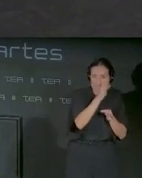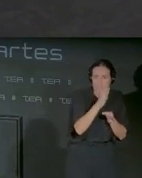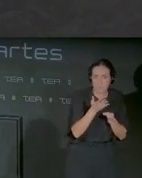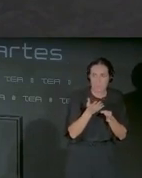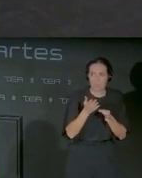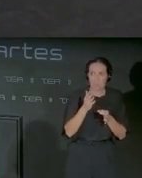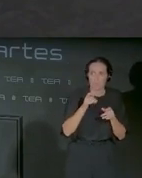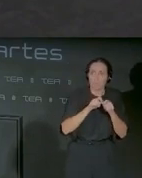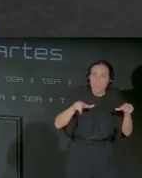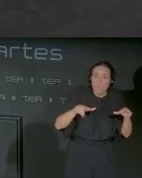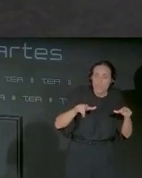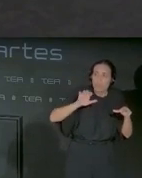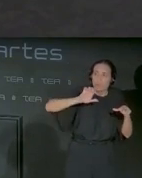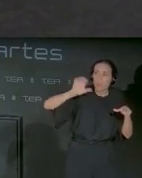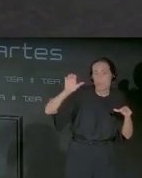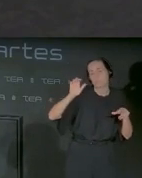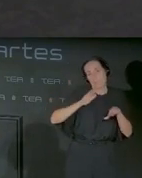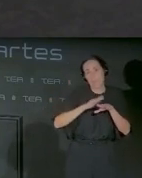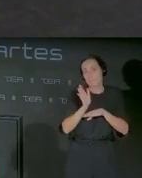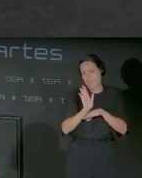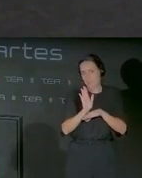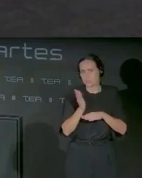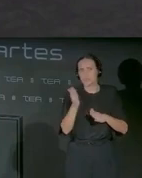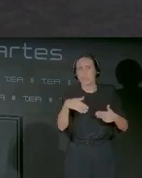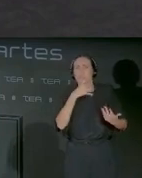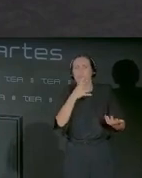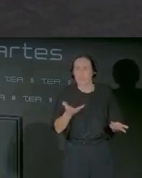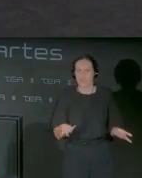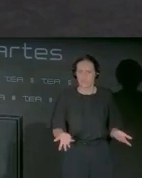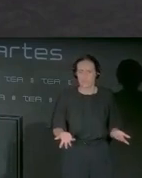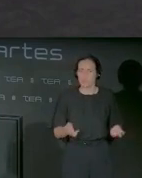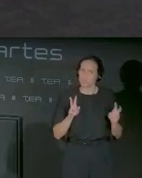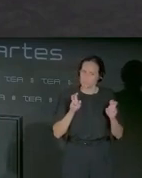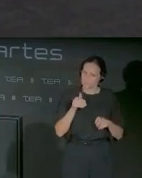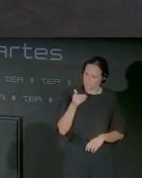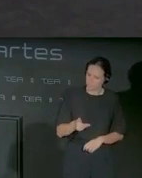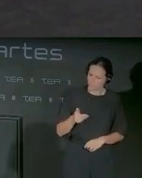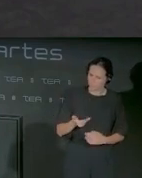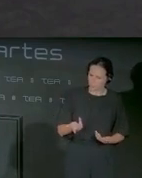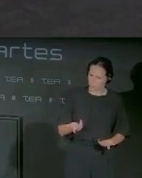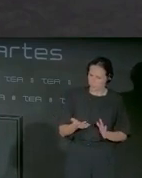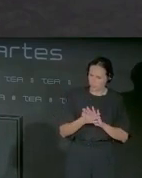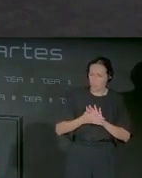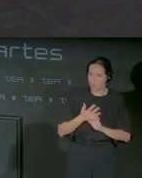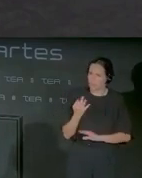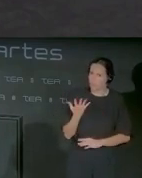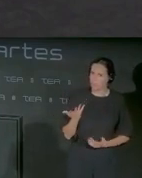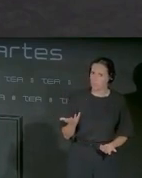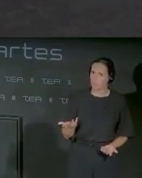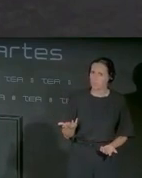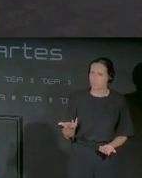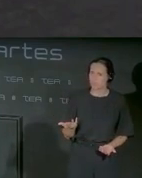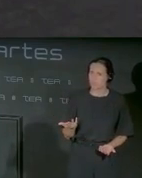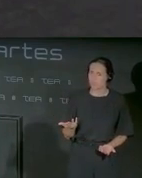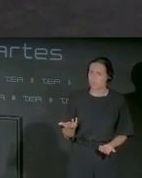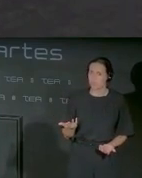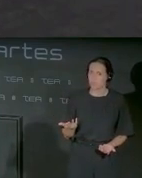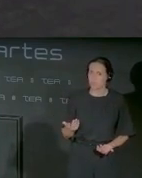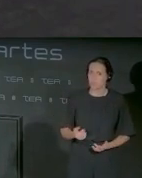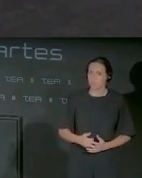we have to address. But I think that maybe